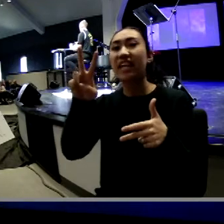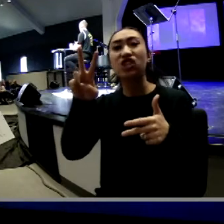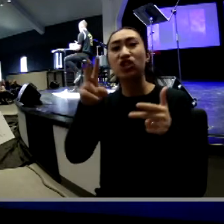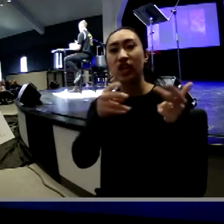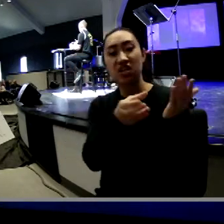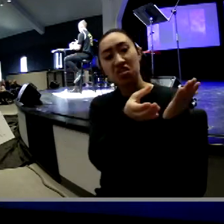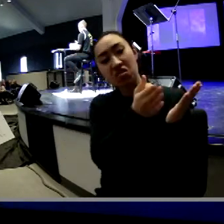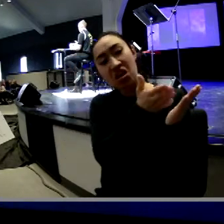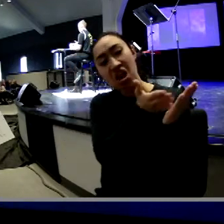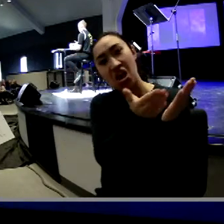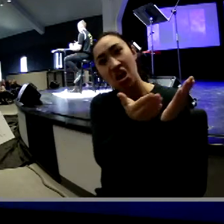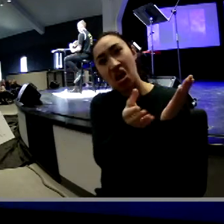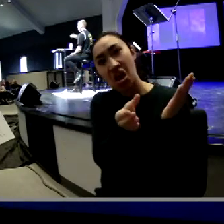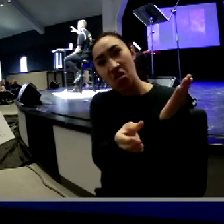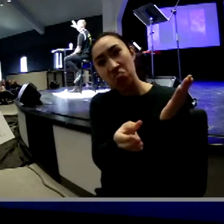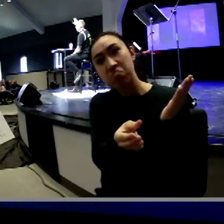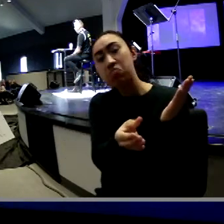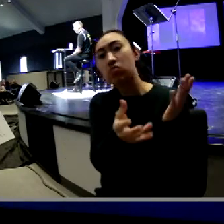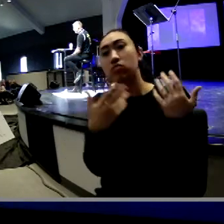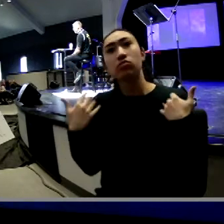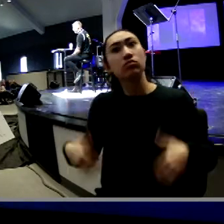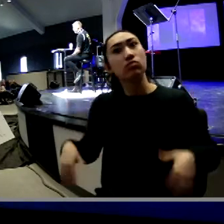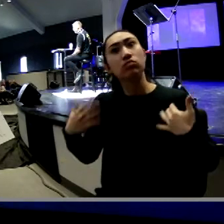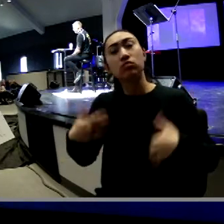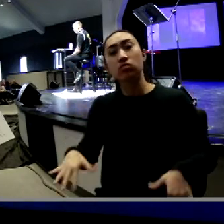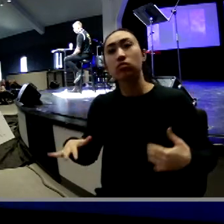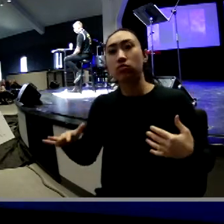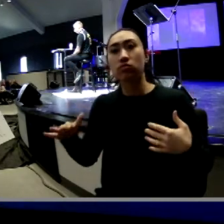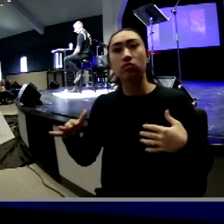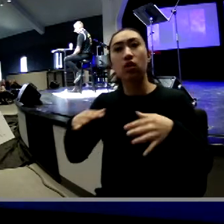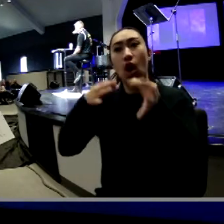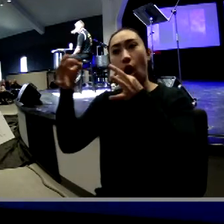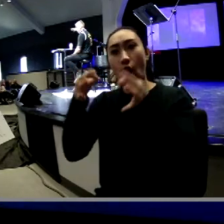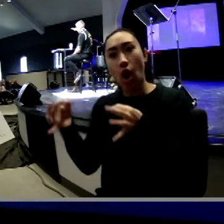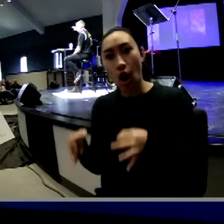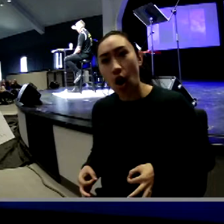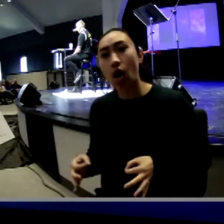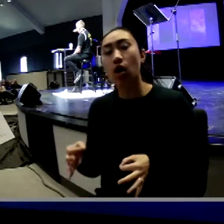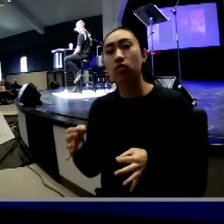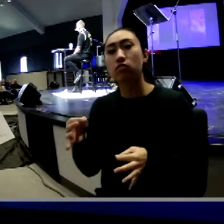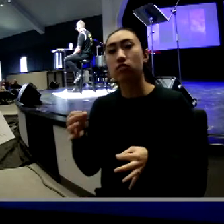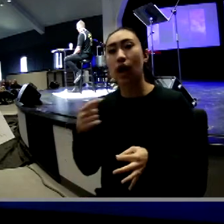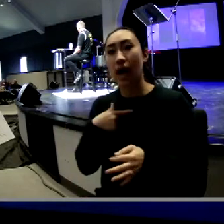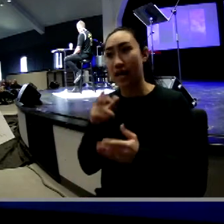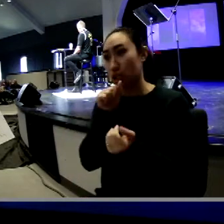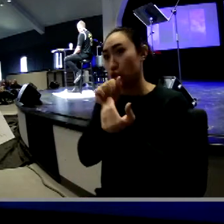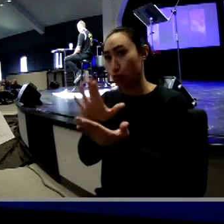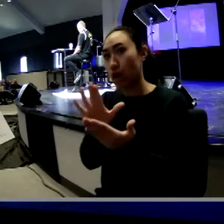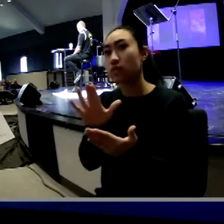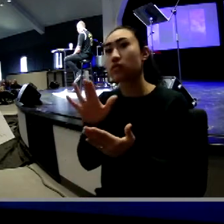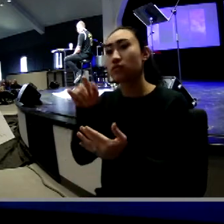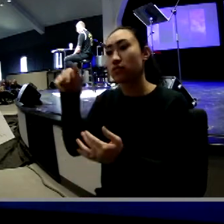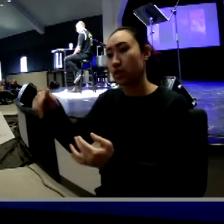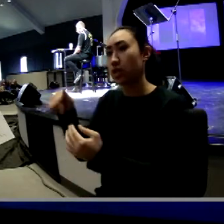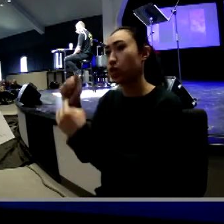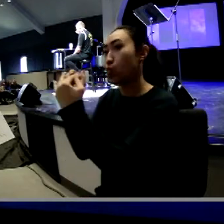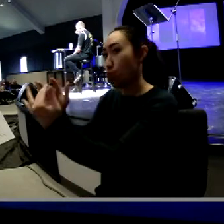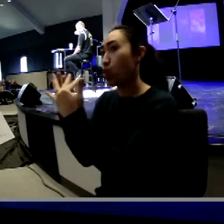Gog and Magog, Ezekiel 38. You can watch that message online. I addressed directly this war that's going